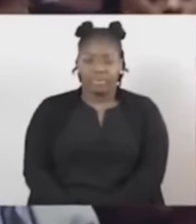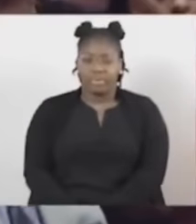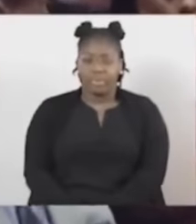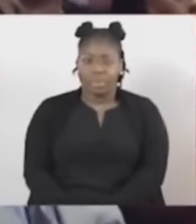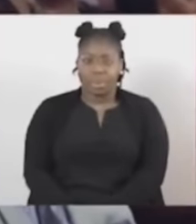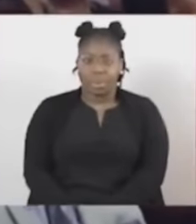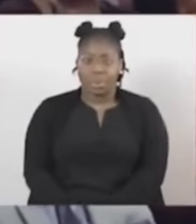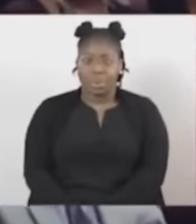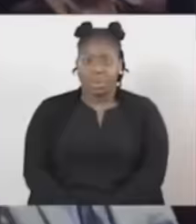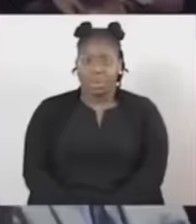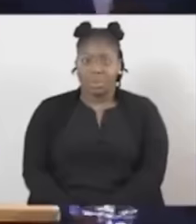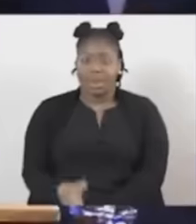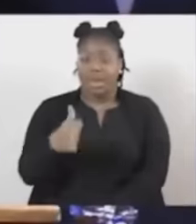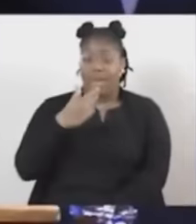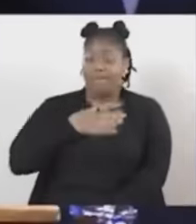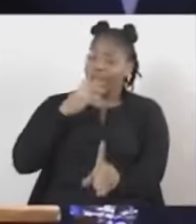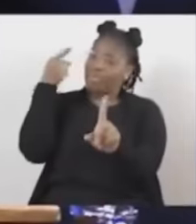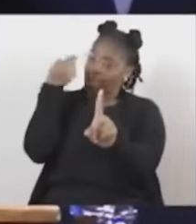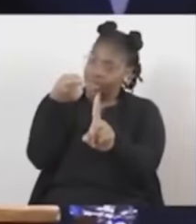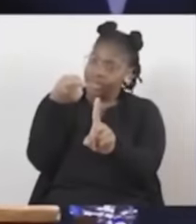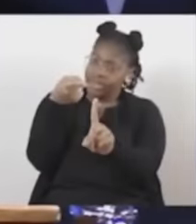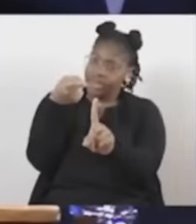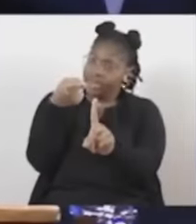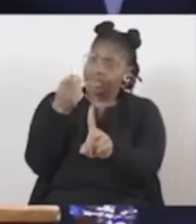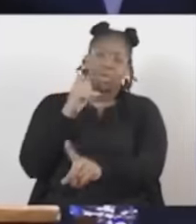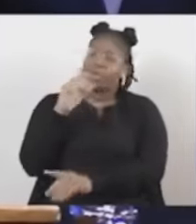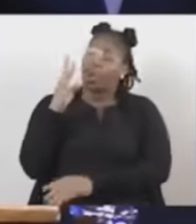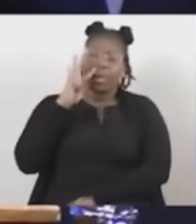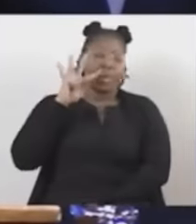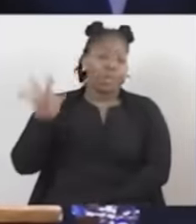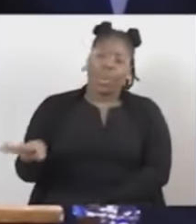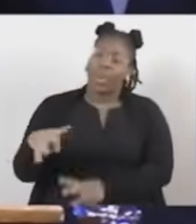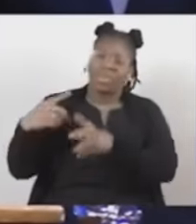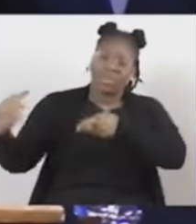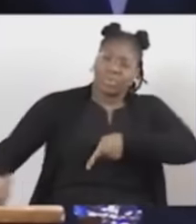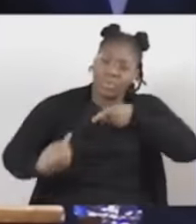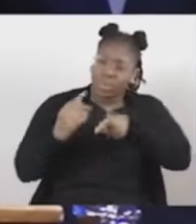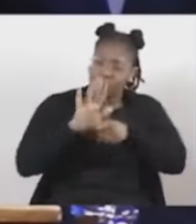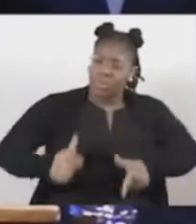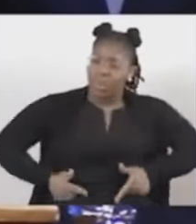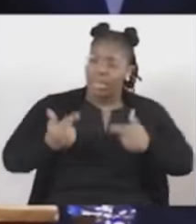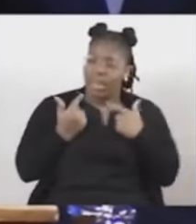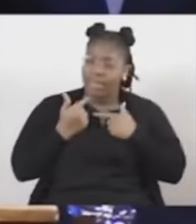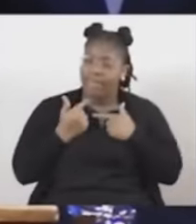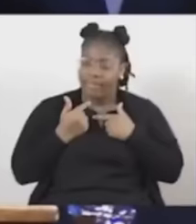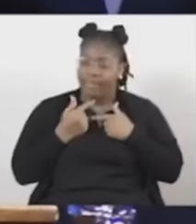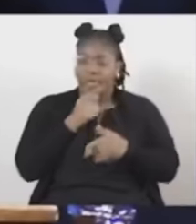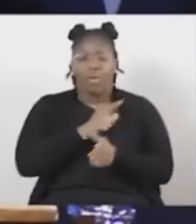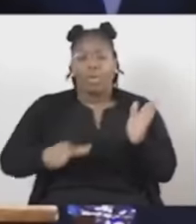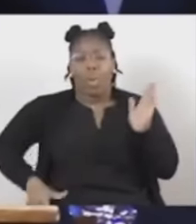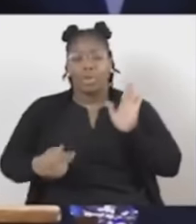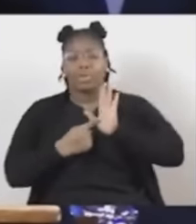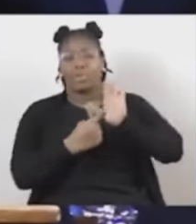Uh-huh. My point, and I move on, don't ignore the loose threads in your life that you know the Lord is not only making you aware of, but